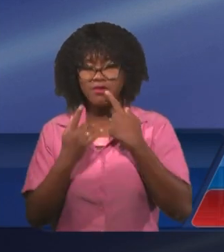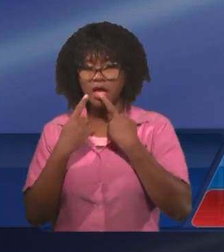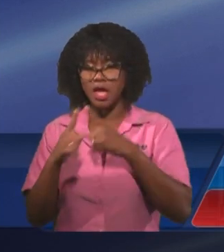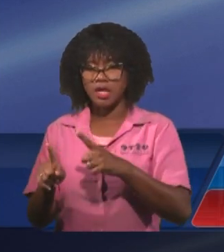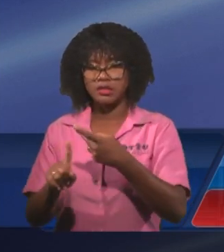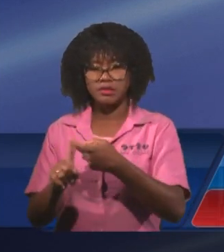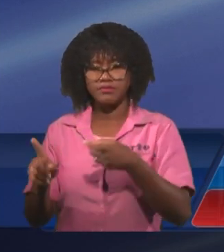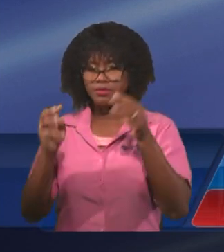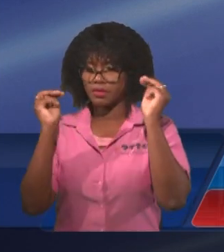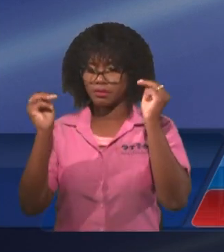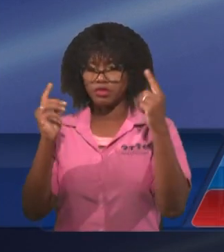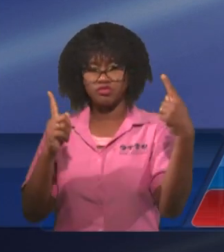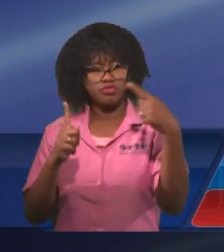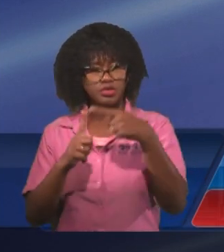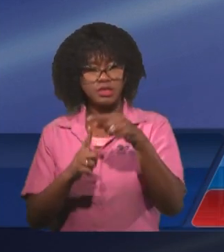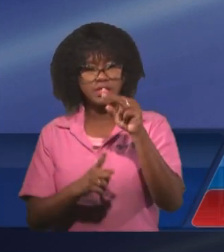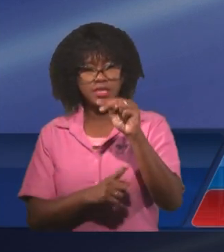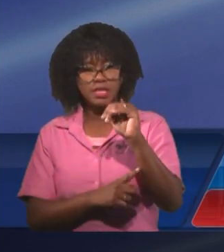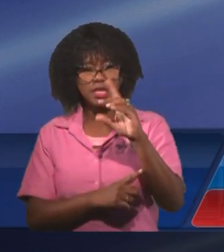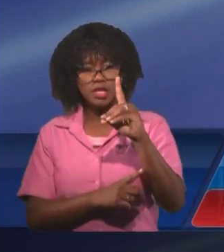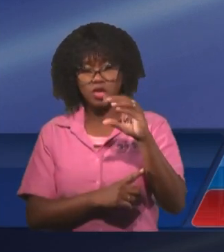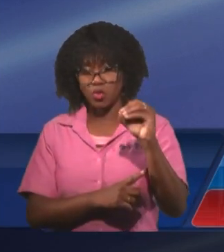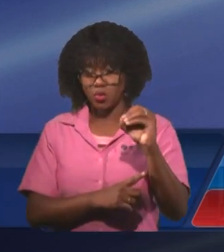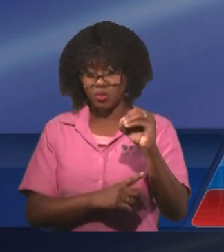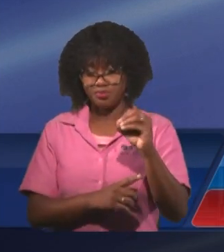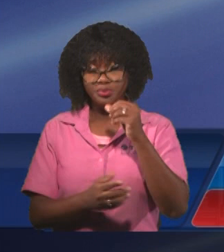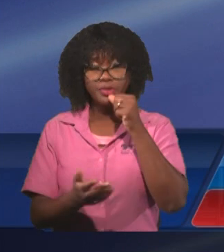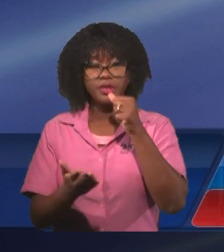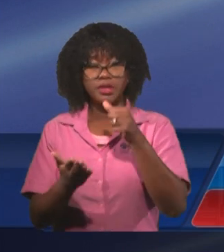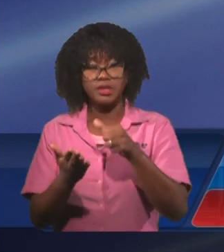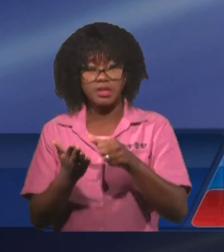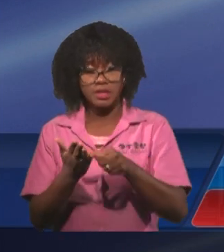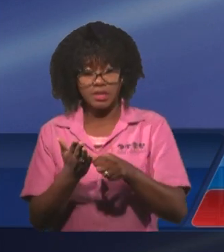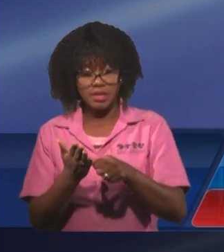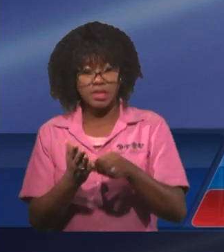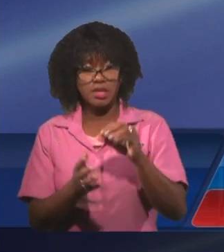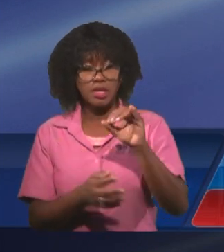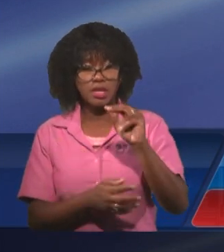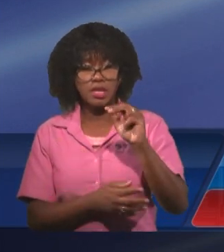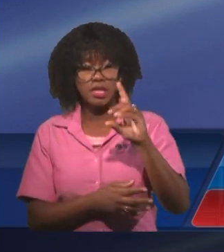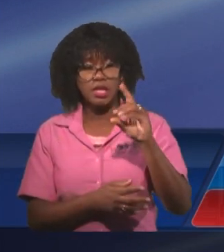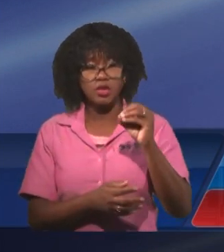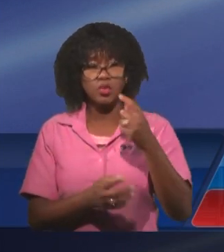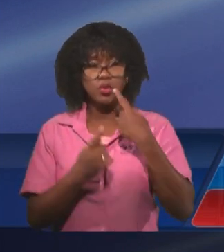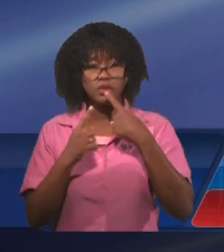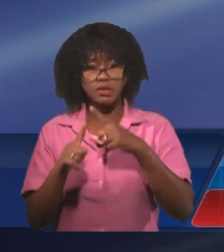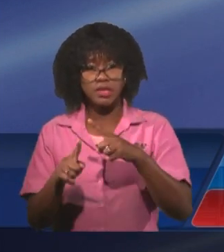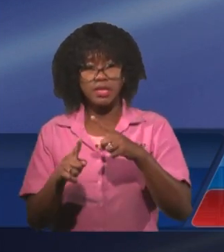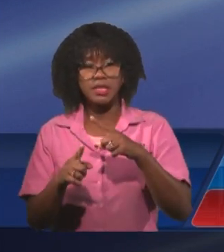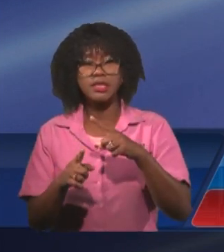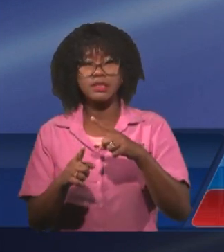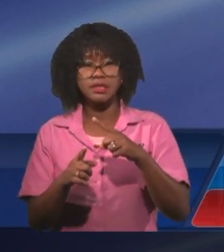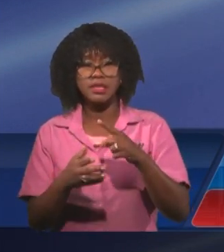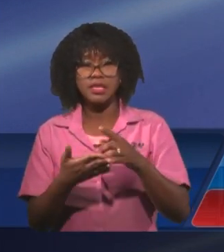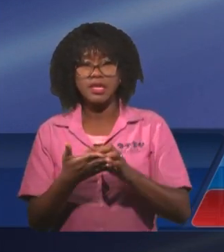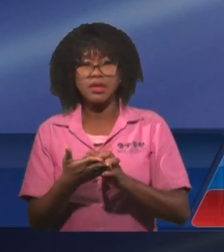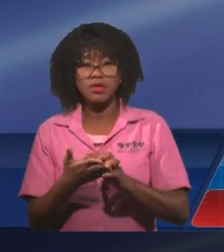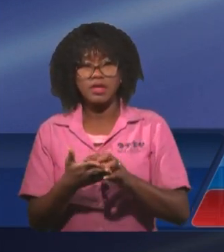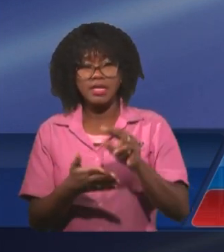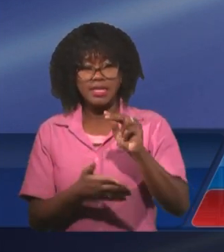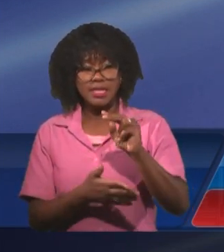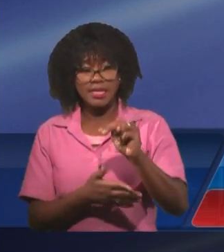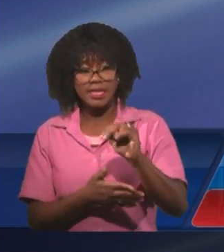the ministry to NIDCO. In the letter, NIDCO informed the permanent secretary at the Ministry of Works and Infrastructure at the time that